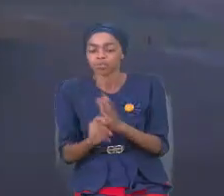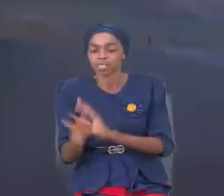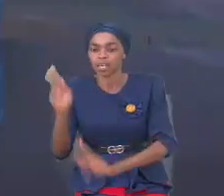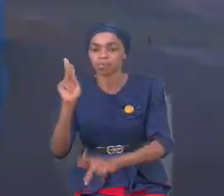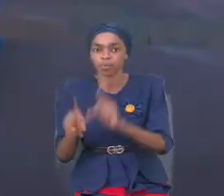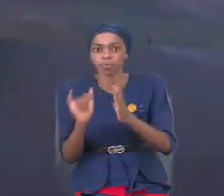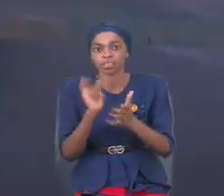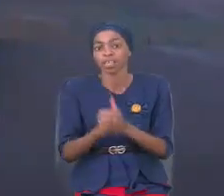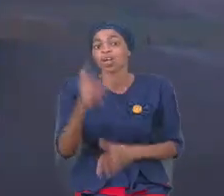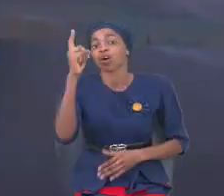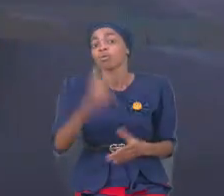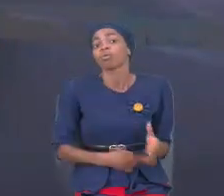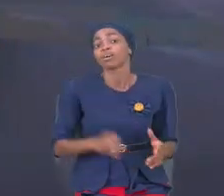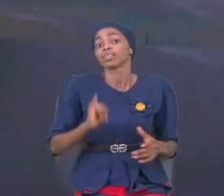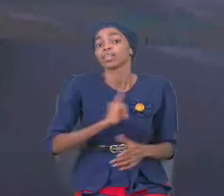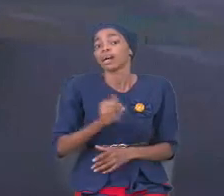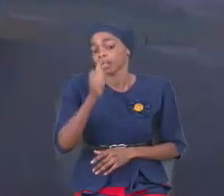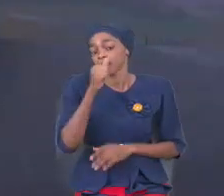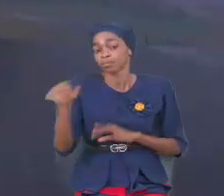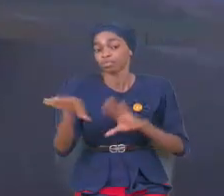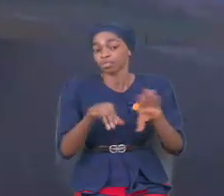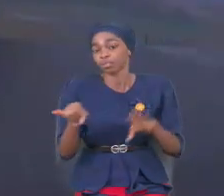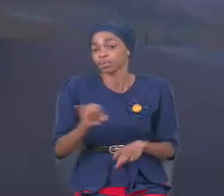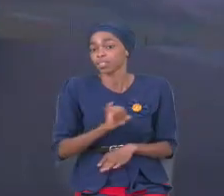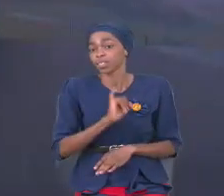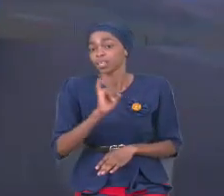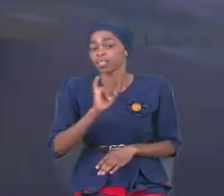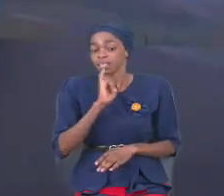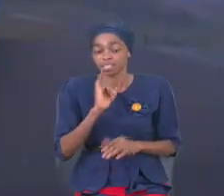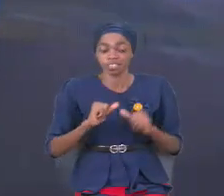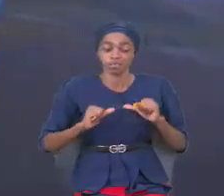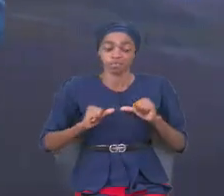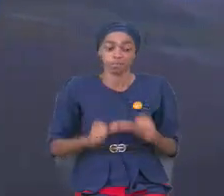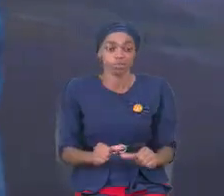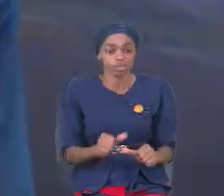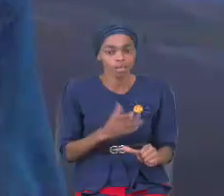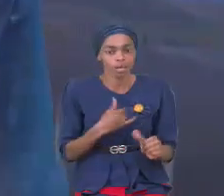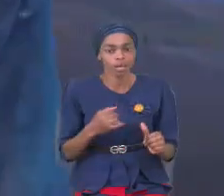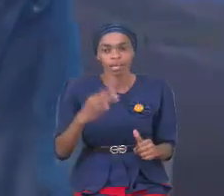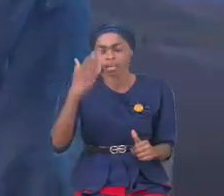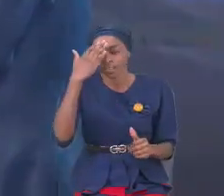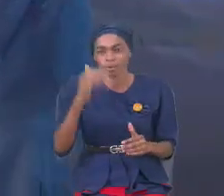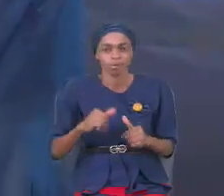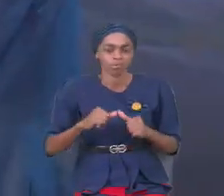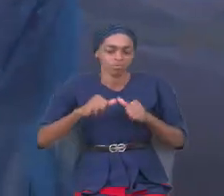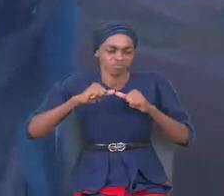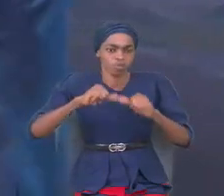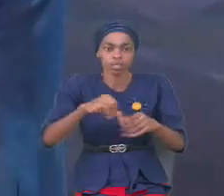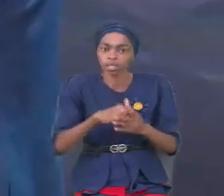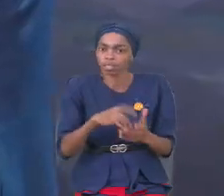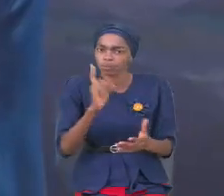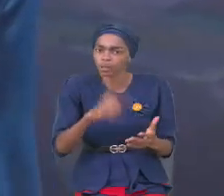day, I was consistent, and I did. Consistent in folly, consistent in